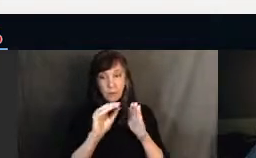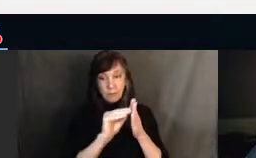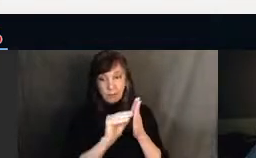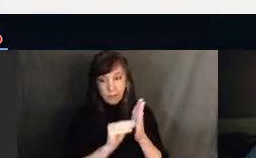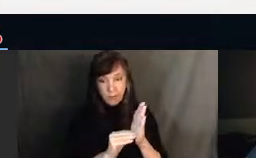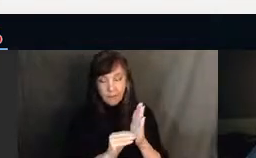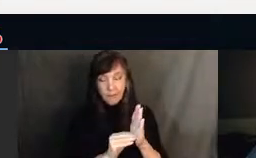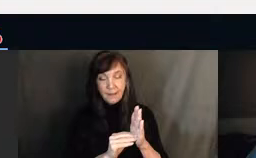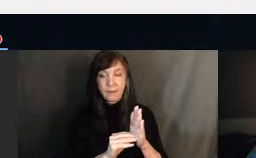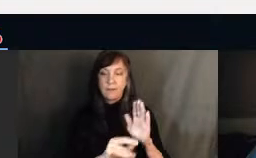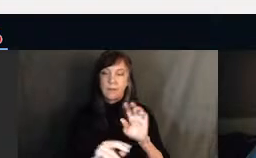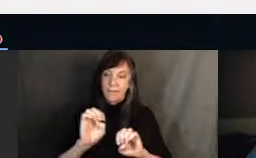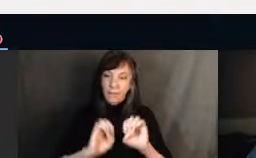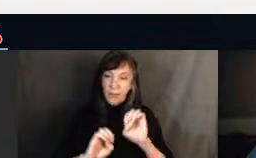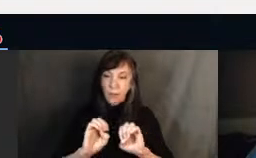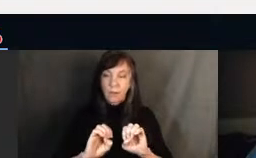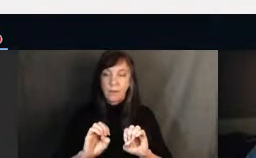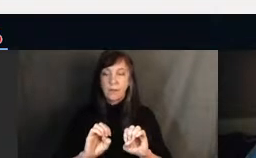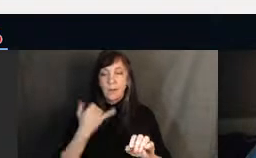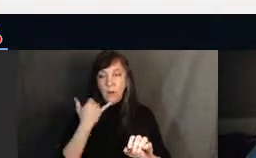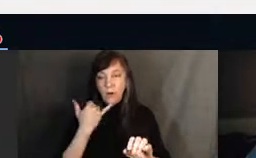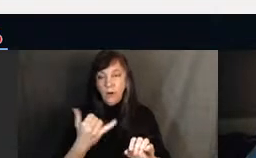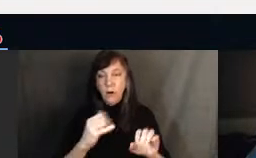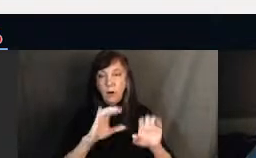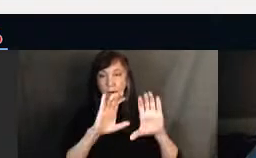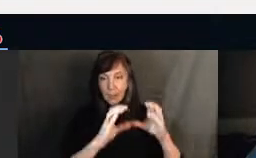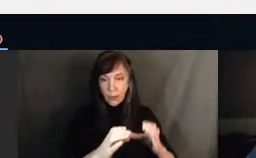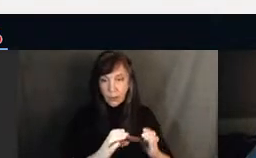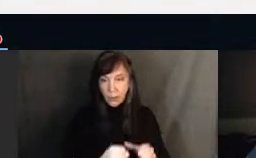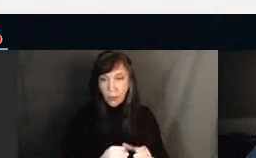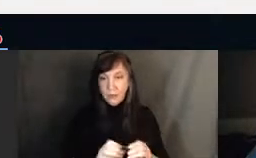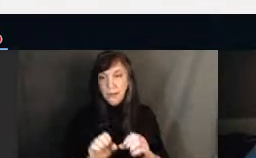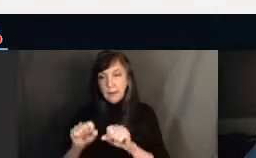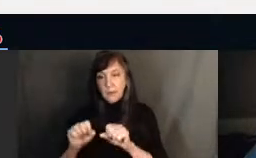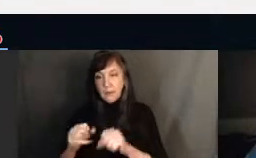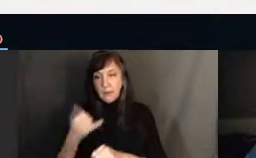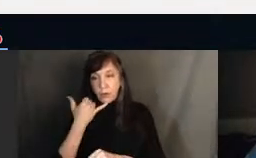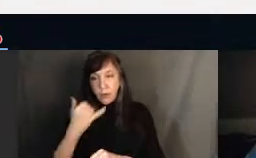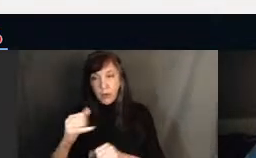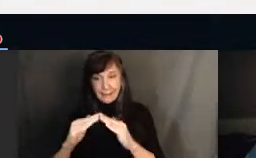call categories and the capabilities of the call system that we currently have.